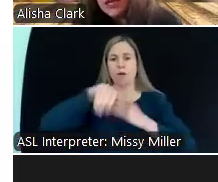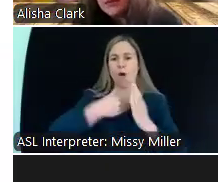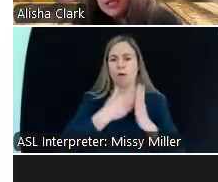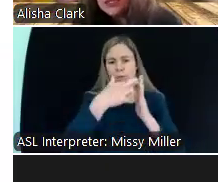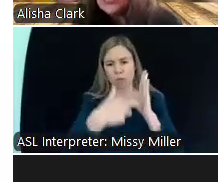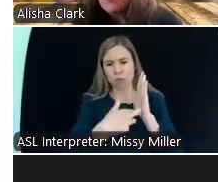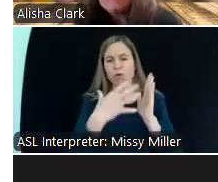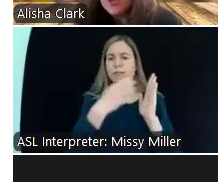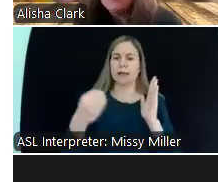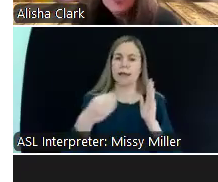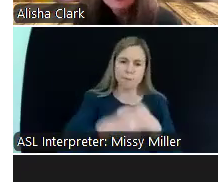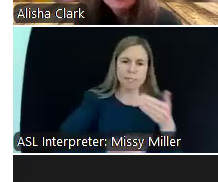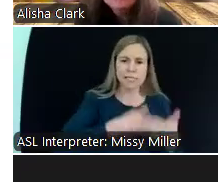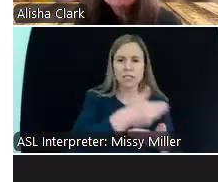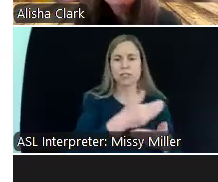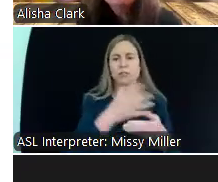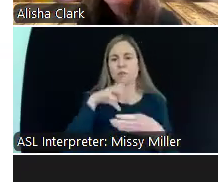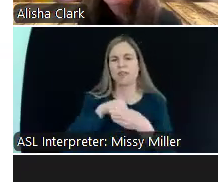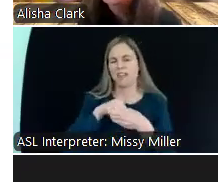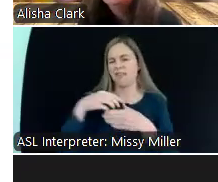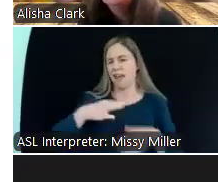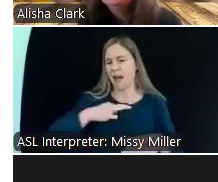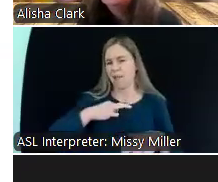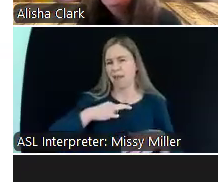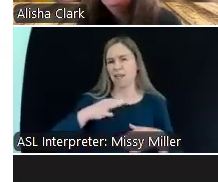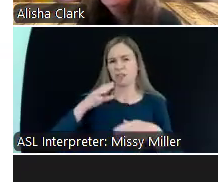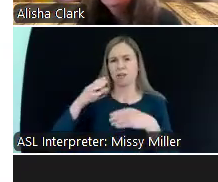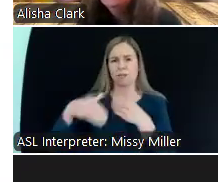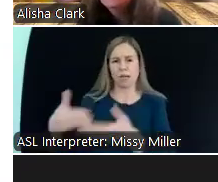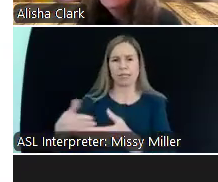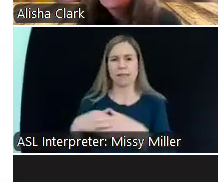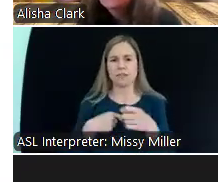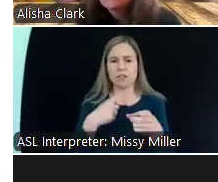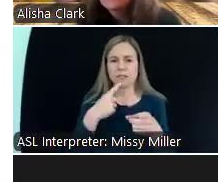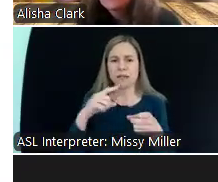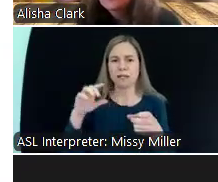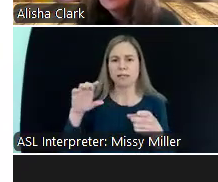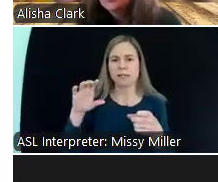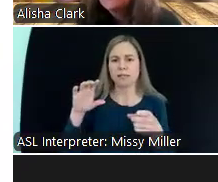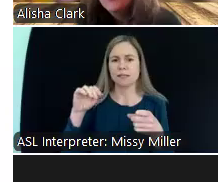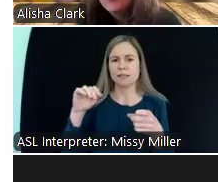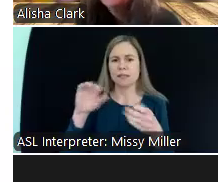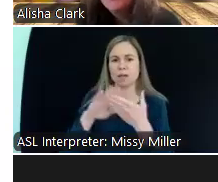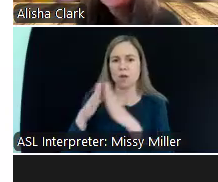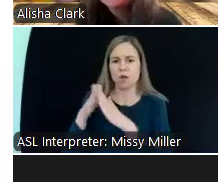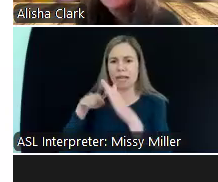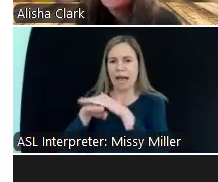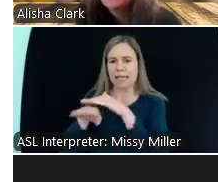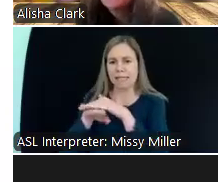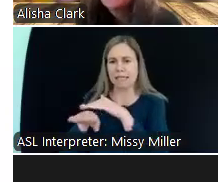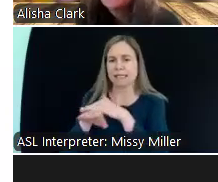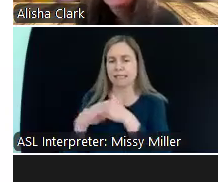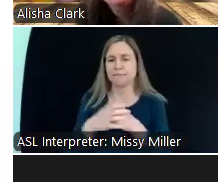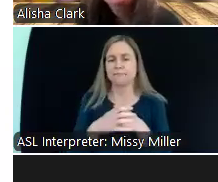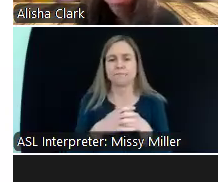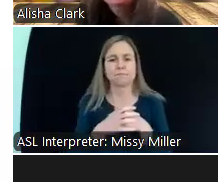our regulations and waiver applications. CA, Pam was referring to community access. Community access. Okay.